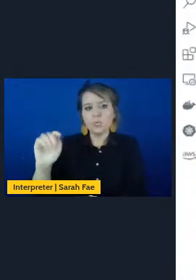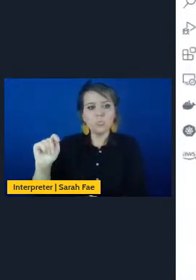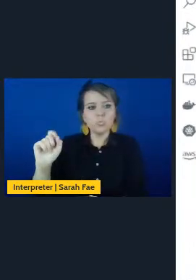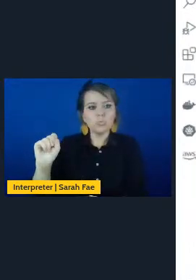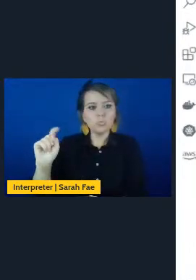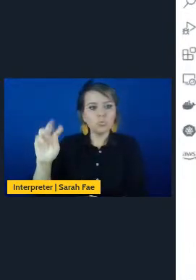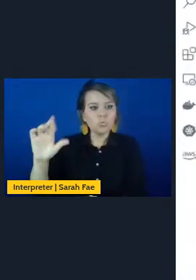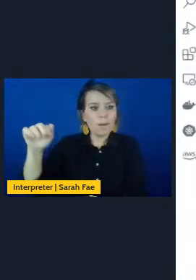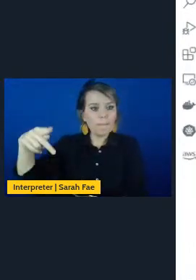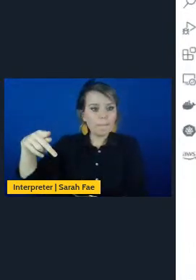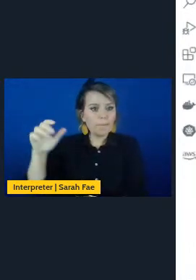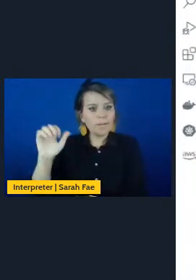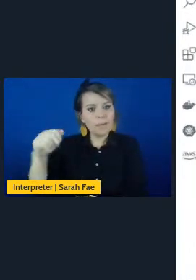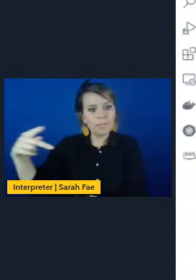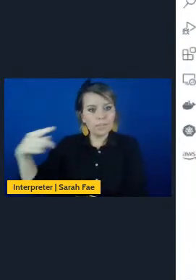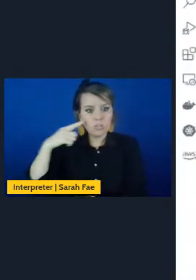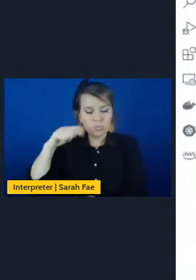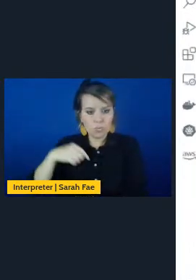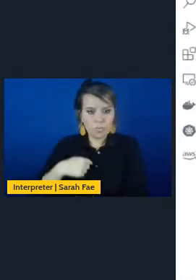me.